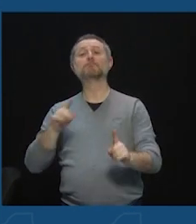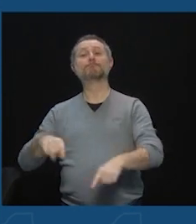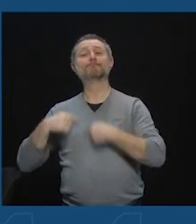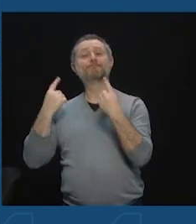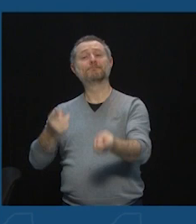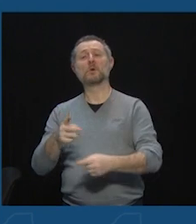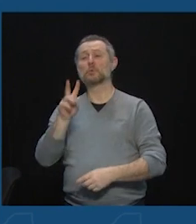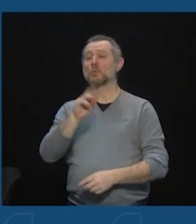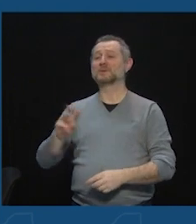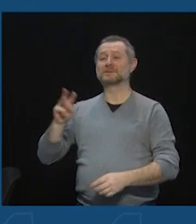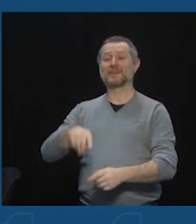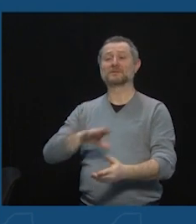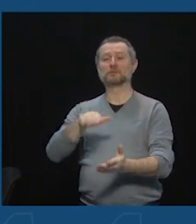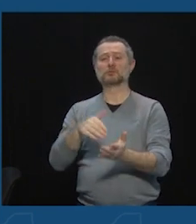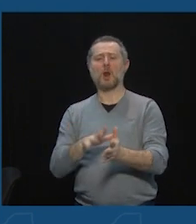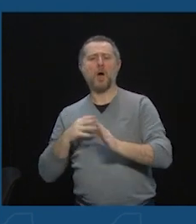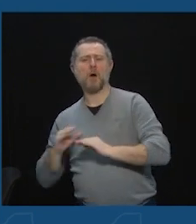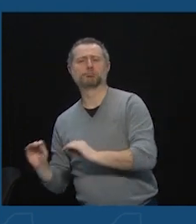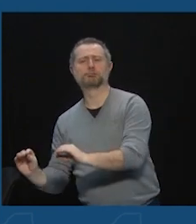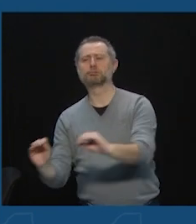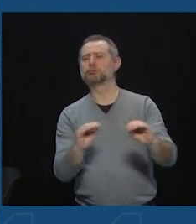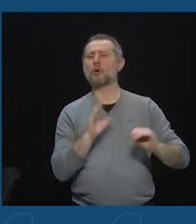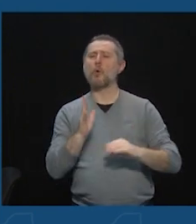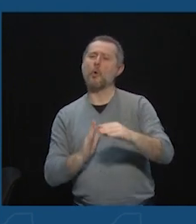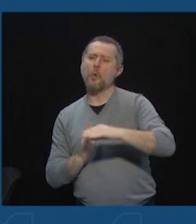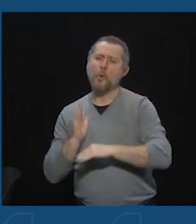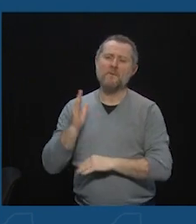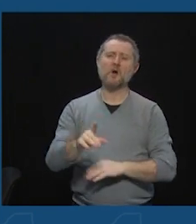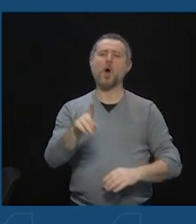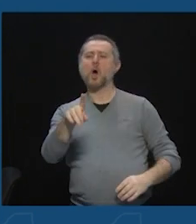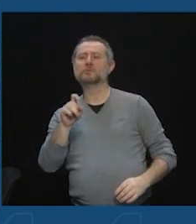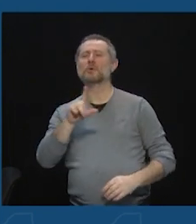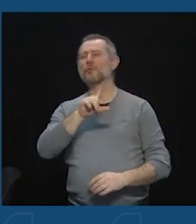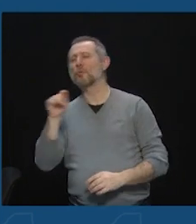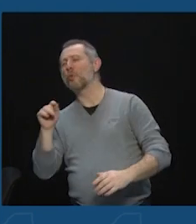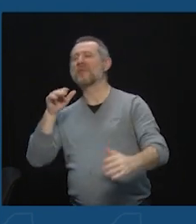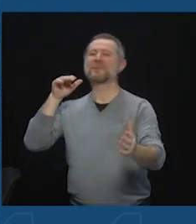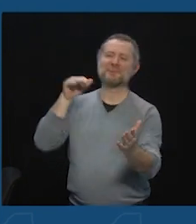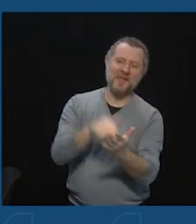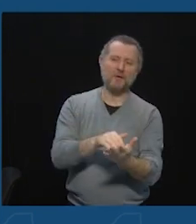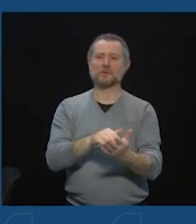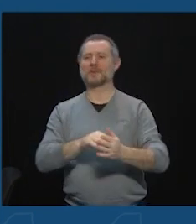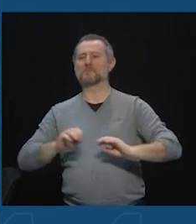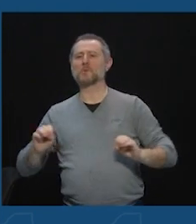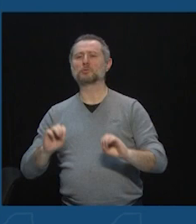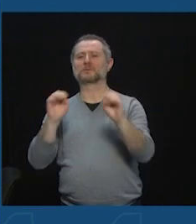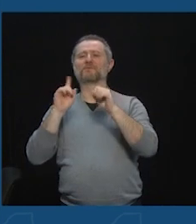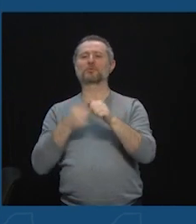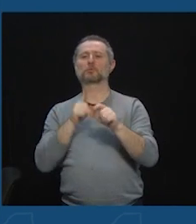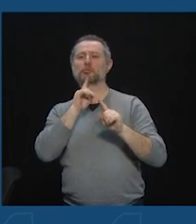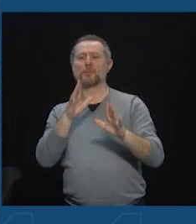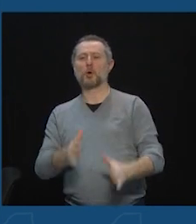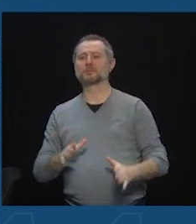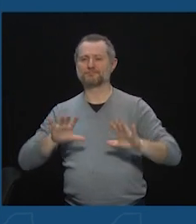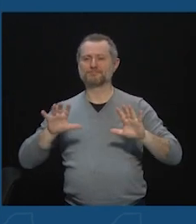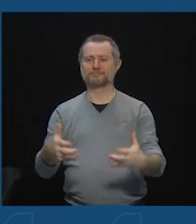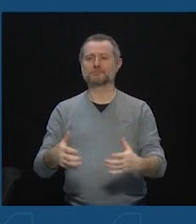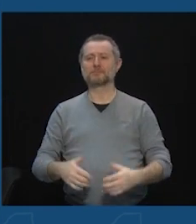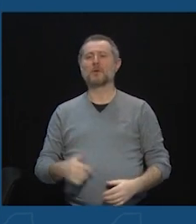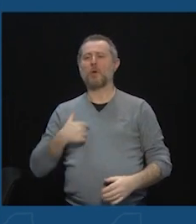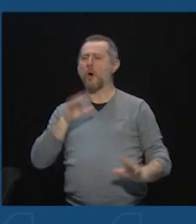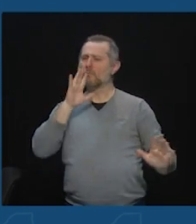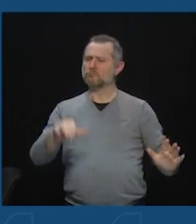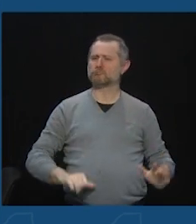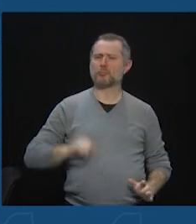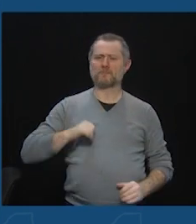over 120,000 of our emergency first responders. We are really proud of the work that we do